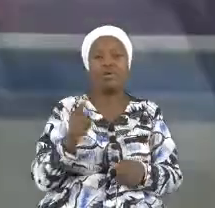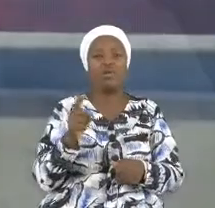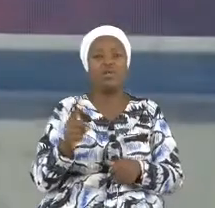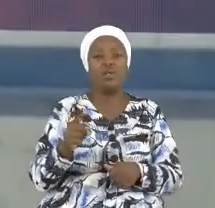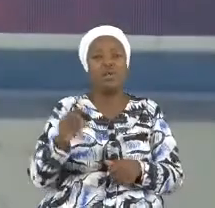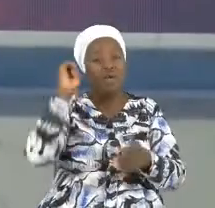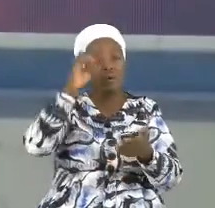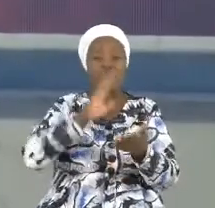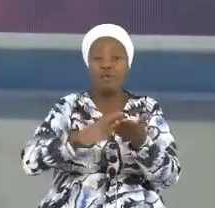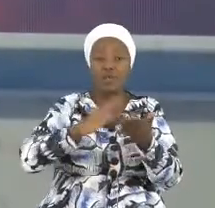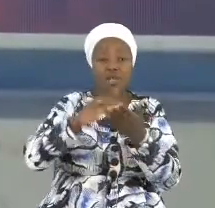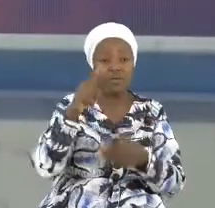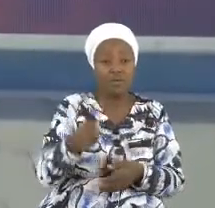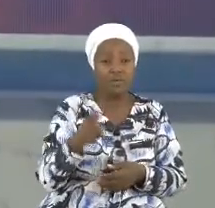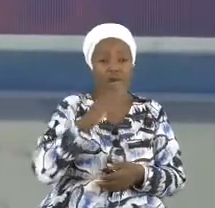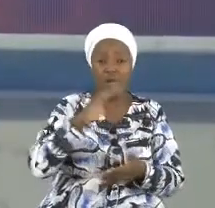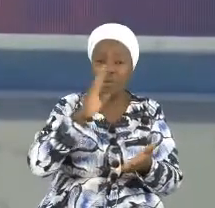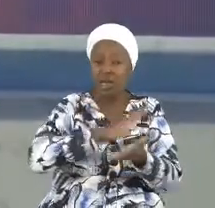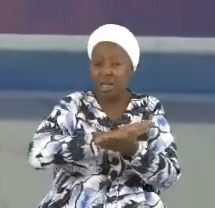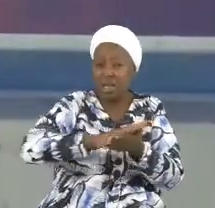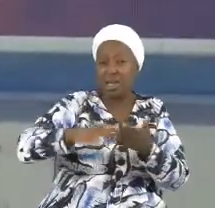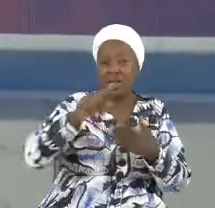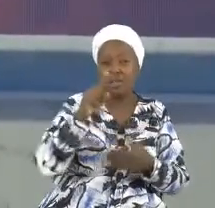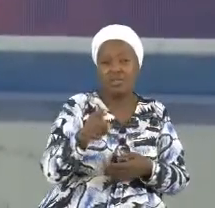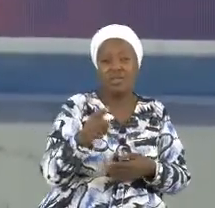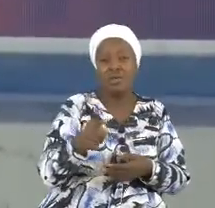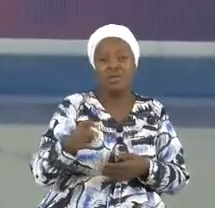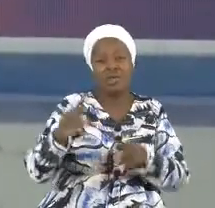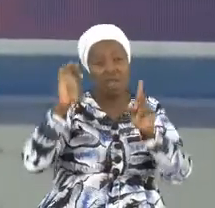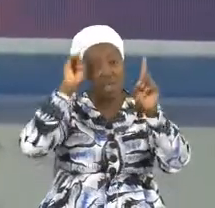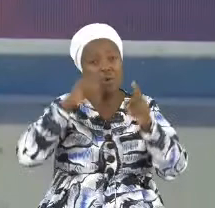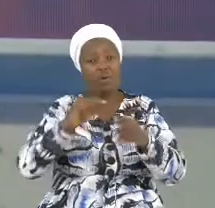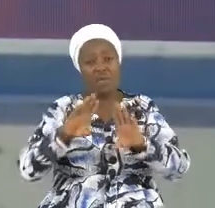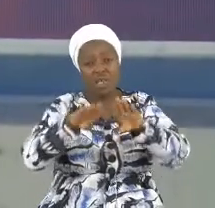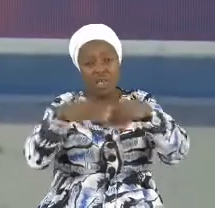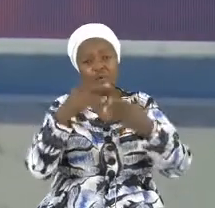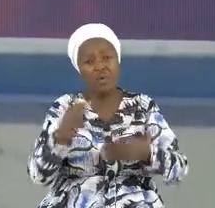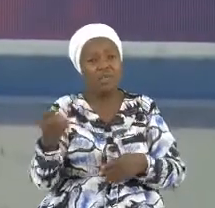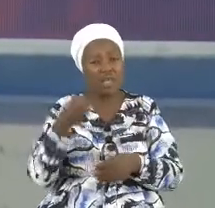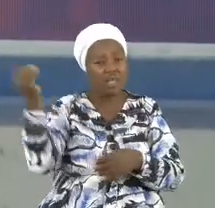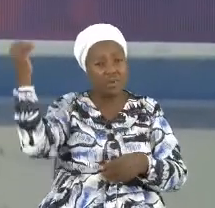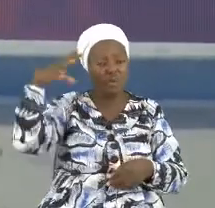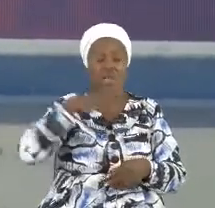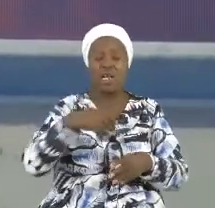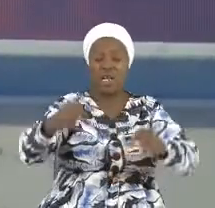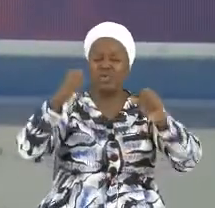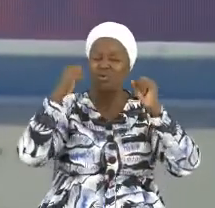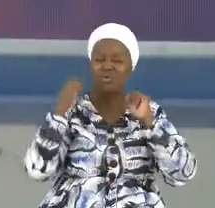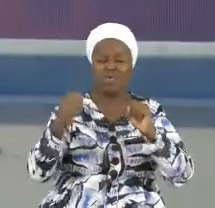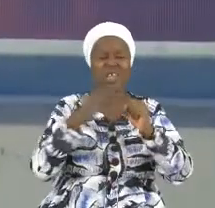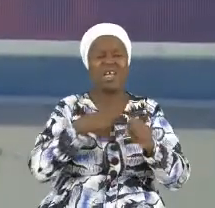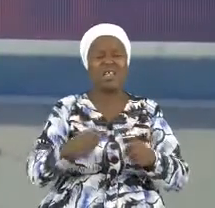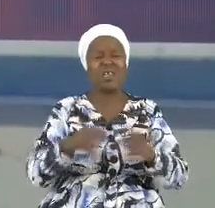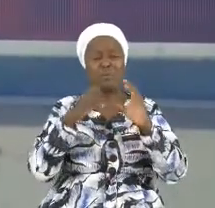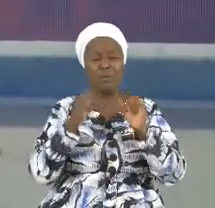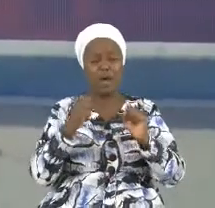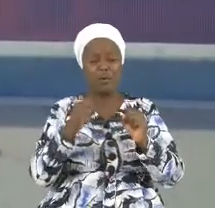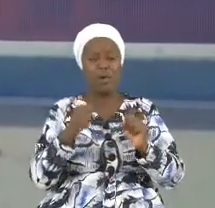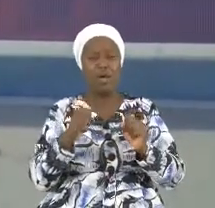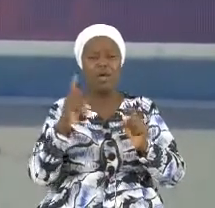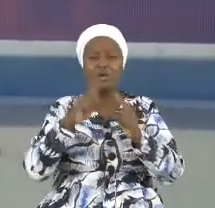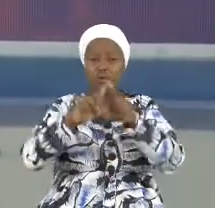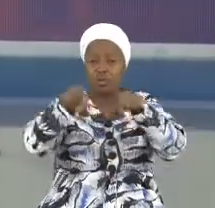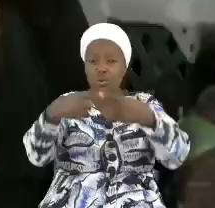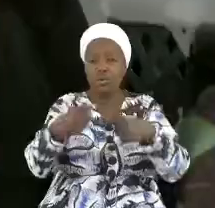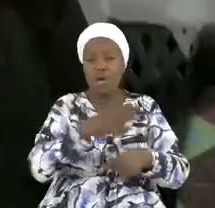He will cleanse you. Amen. He will give you the grace and the strength and the power to go and sin no